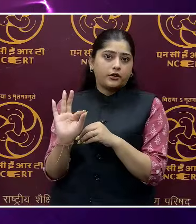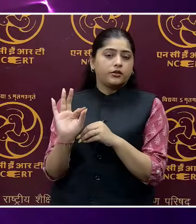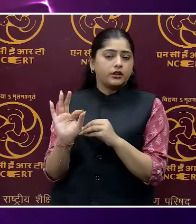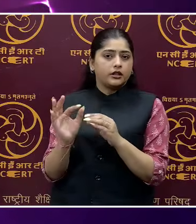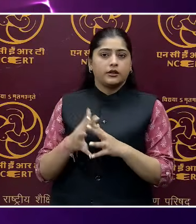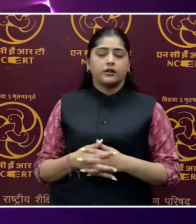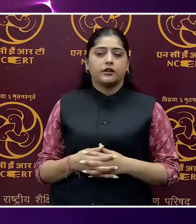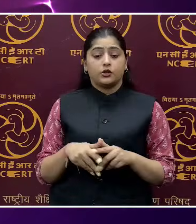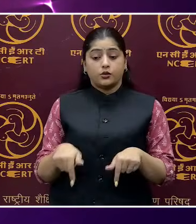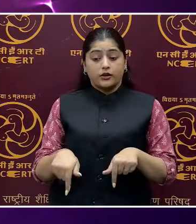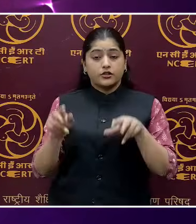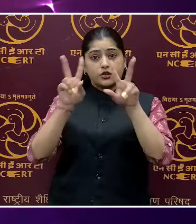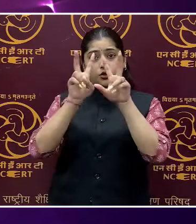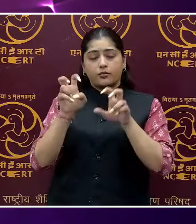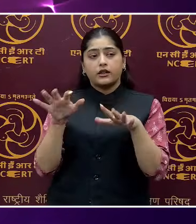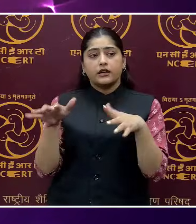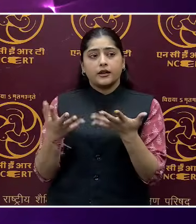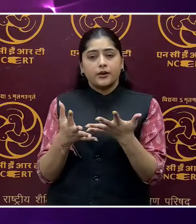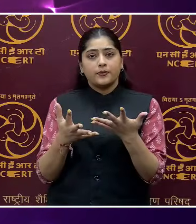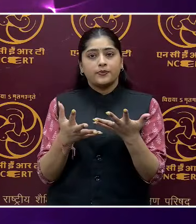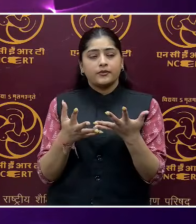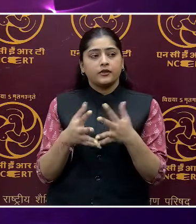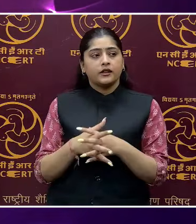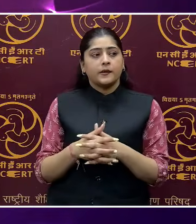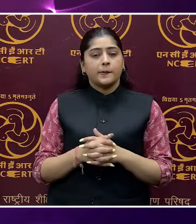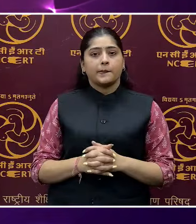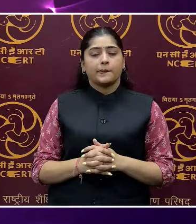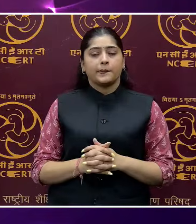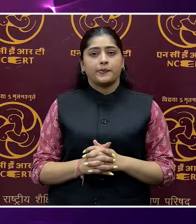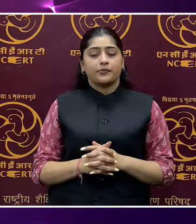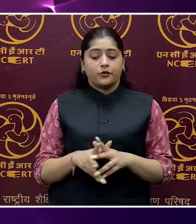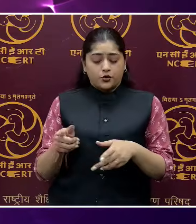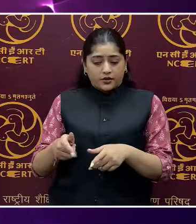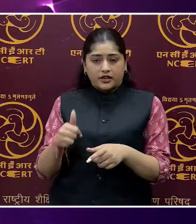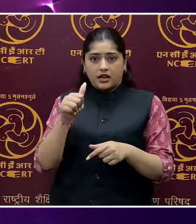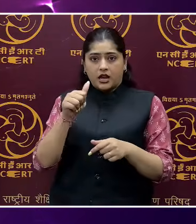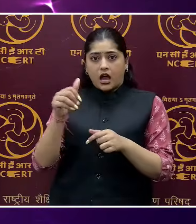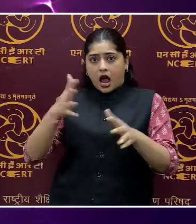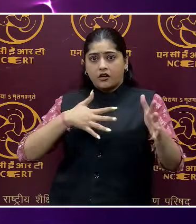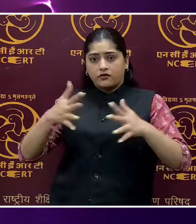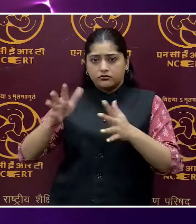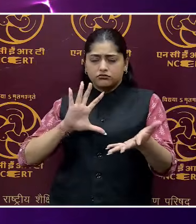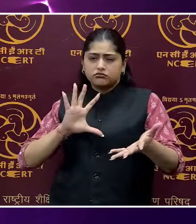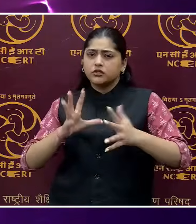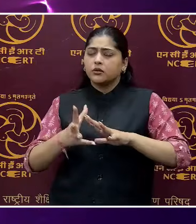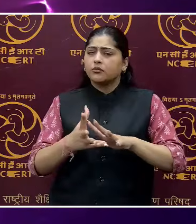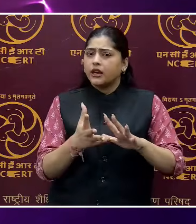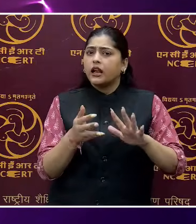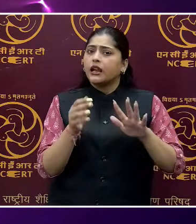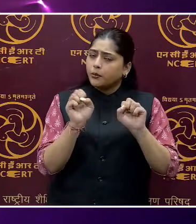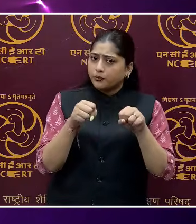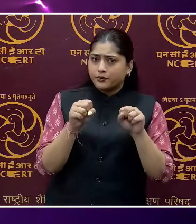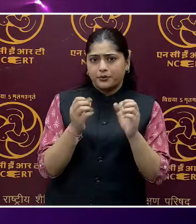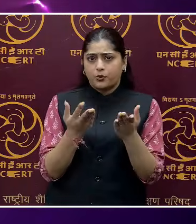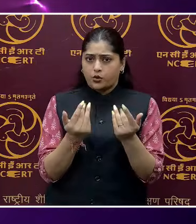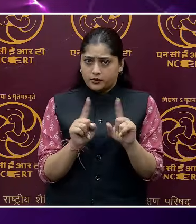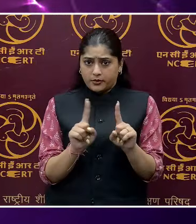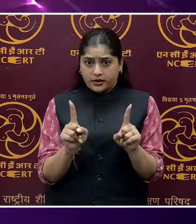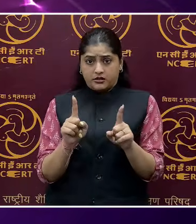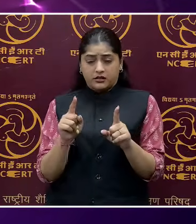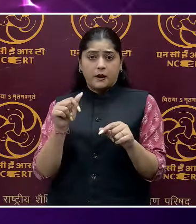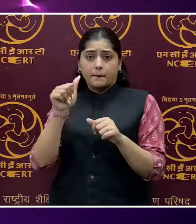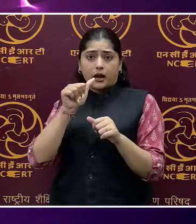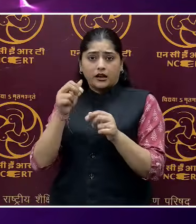objective of the topic is to understand that gases are readily compressible and liquids are not. Theory: everything in